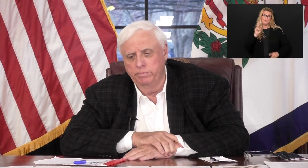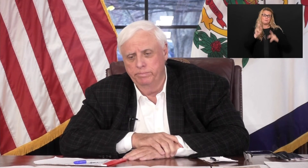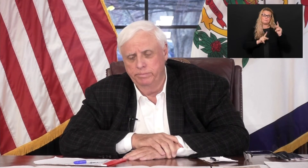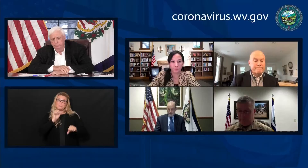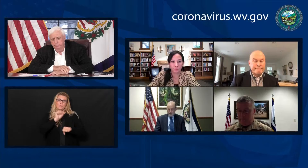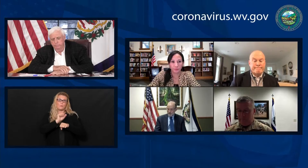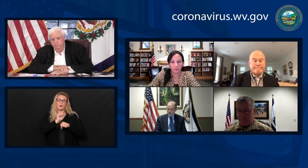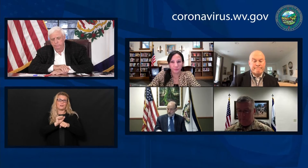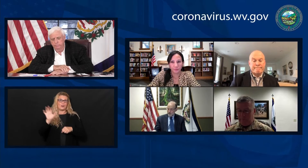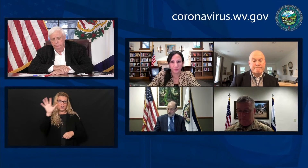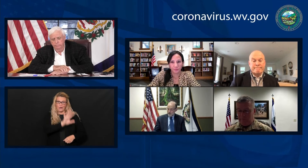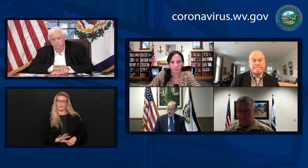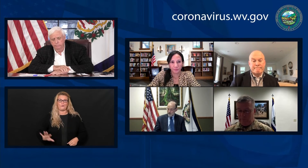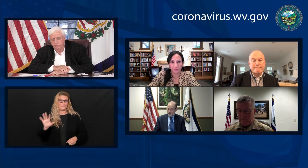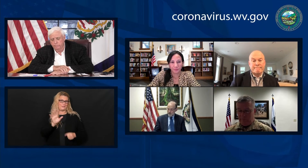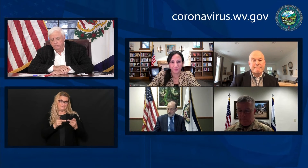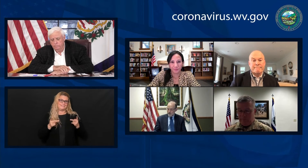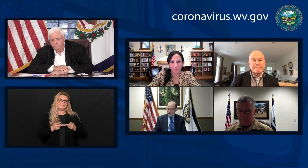everywhere.